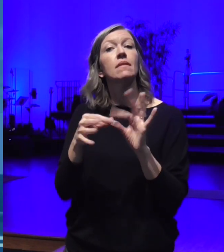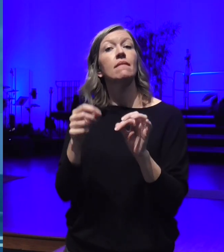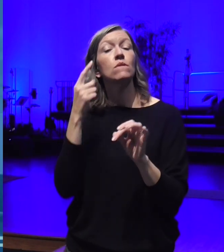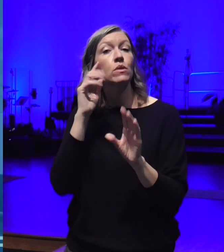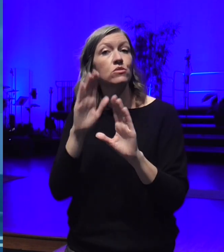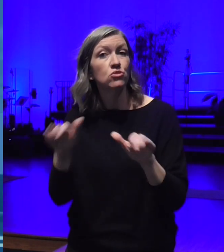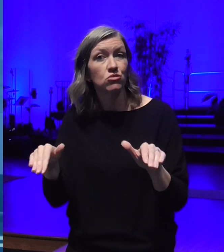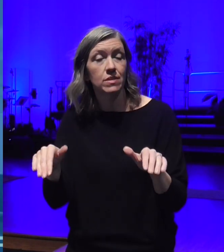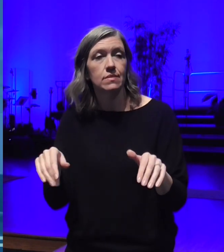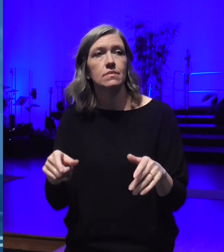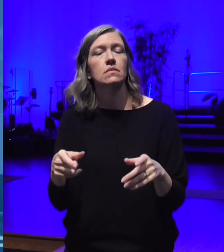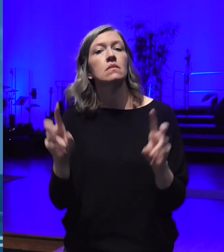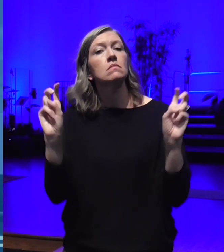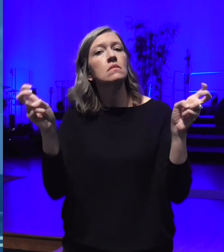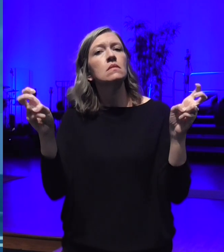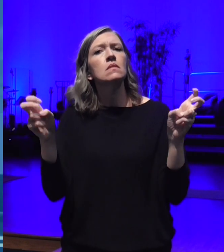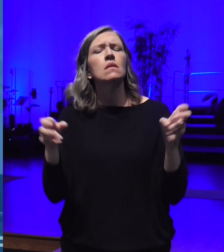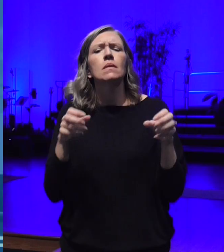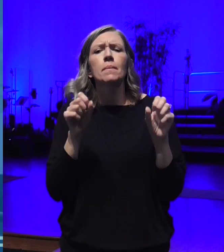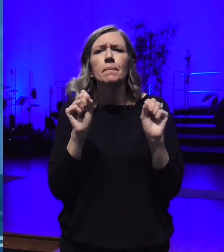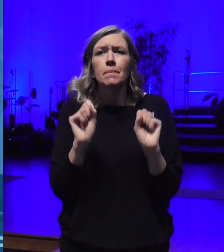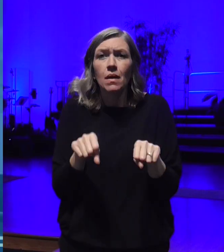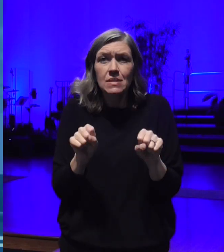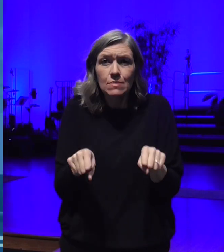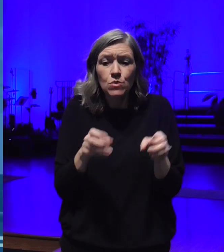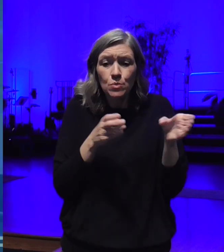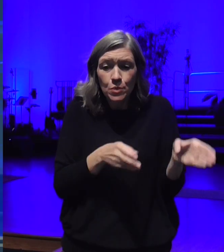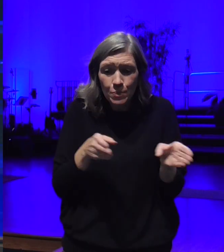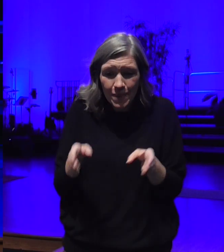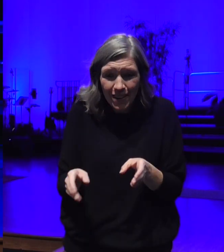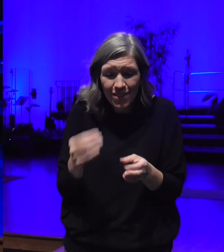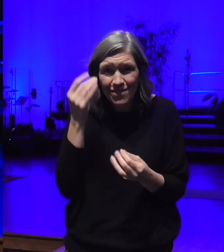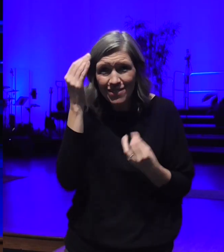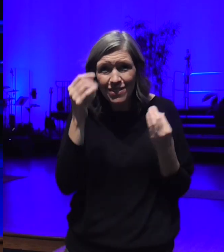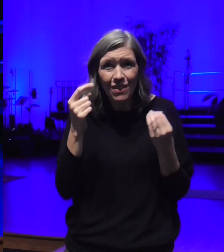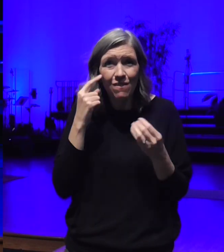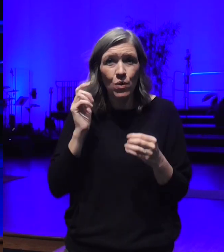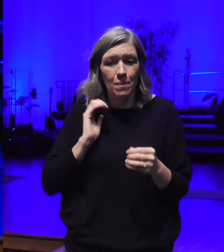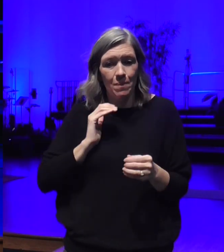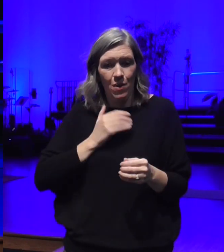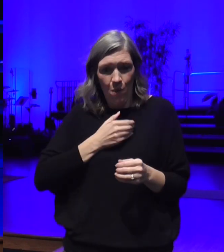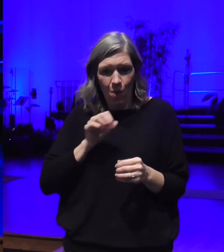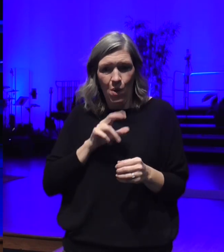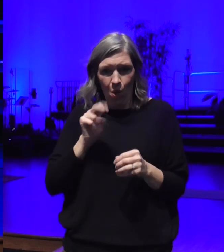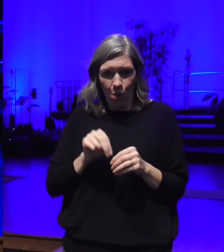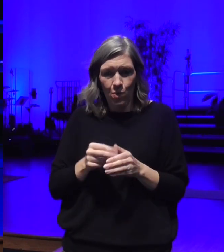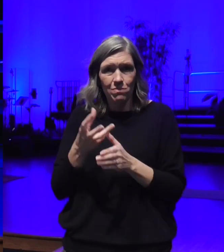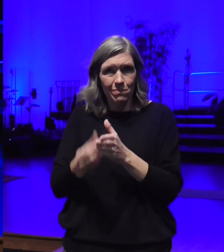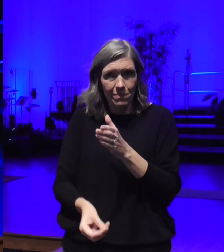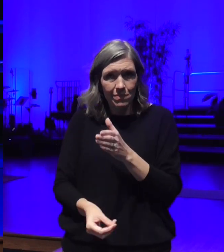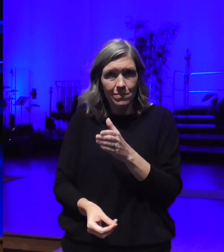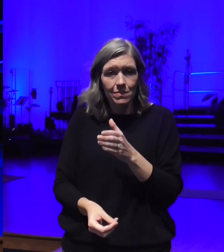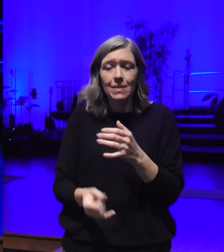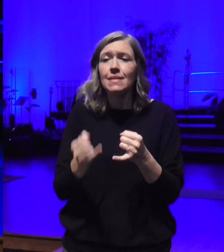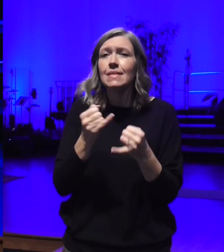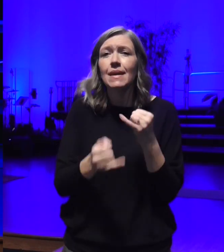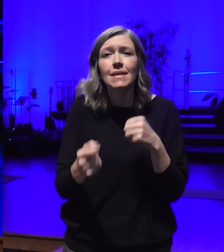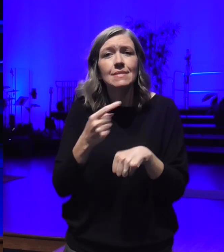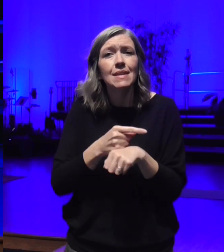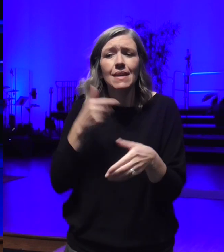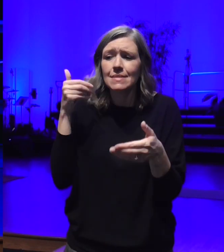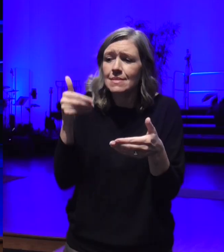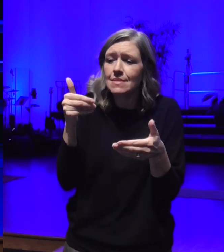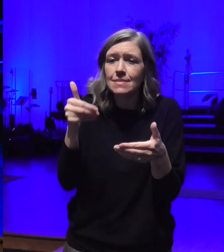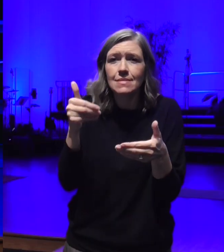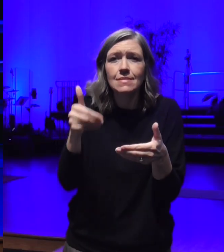"It is possible to prepare ourselves consciously for our own passing over and to spend our last days with love in our